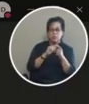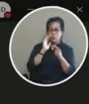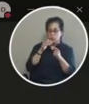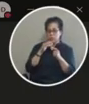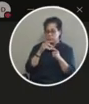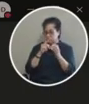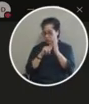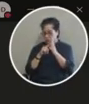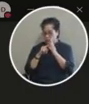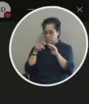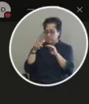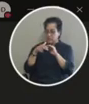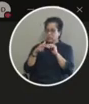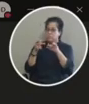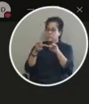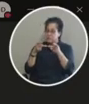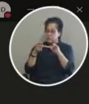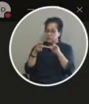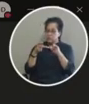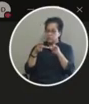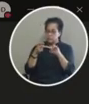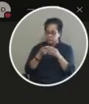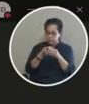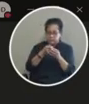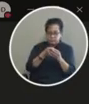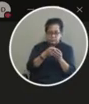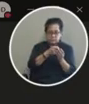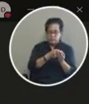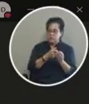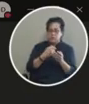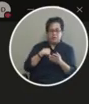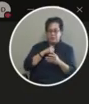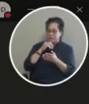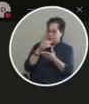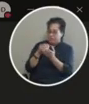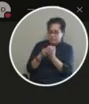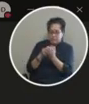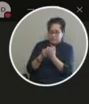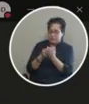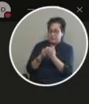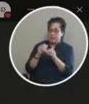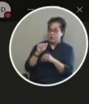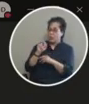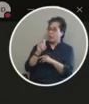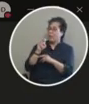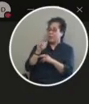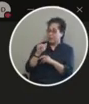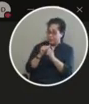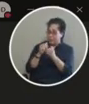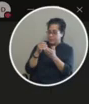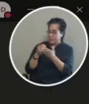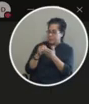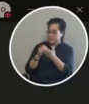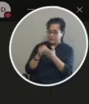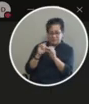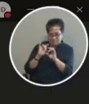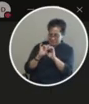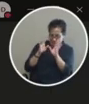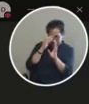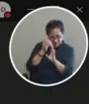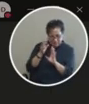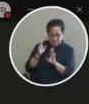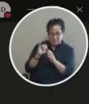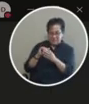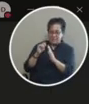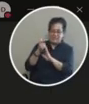positions. We are not funding the arena with these dollars. I want to be very clear about that. That is in the legal